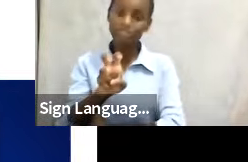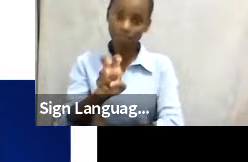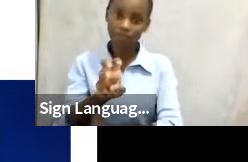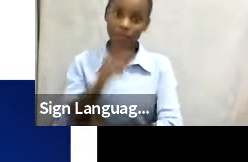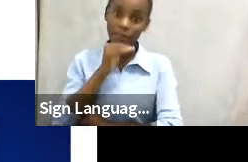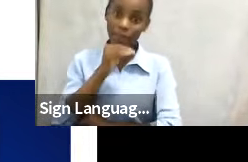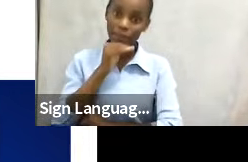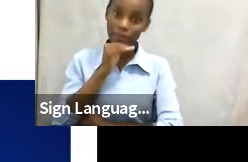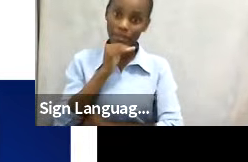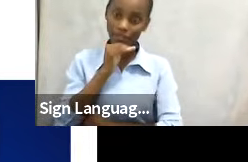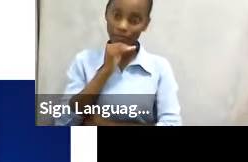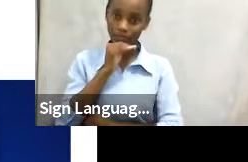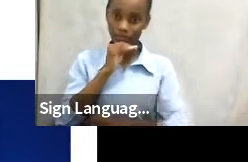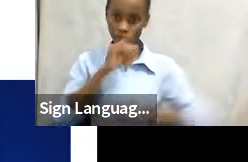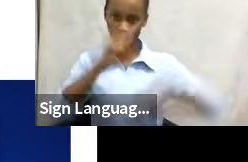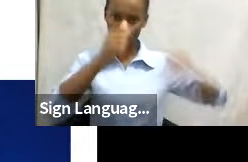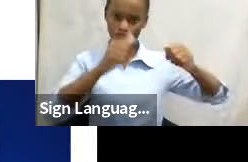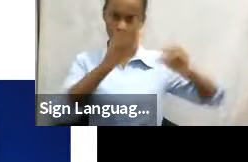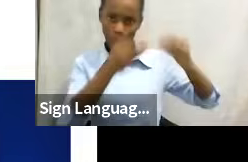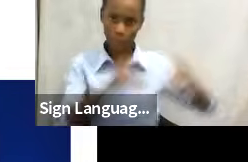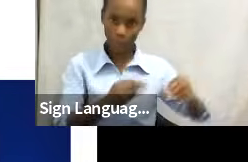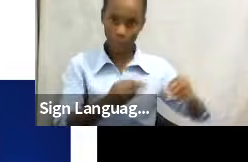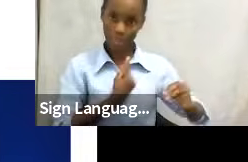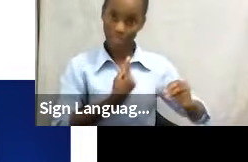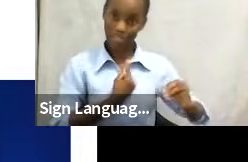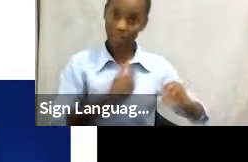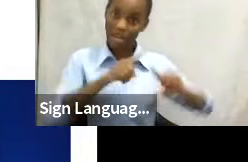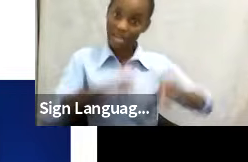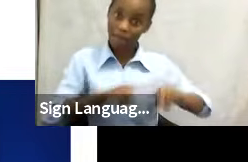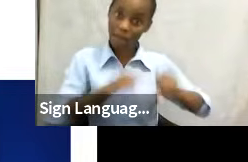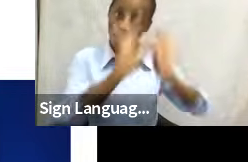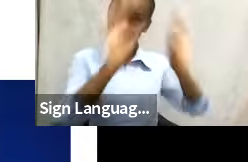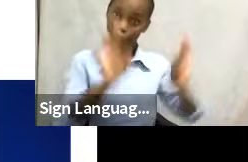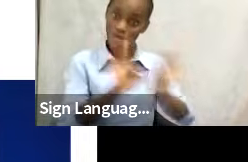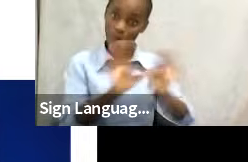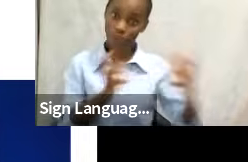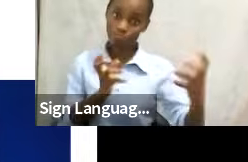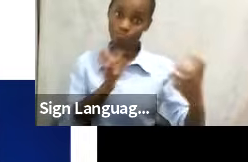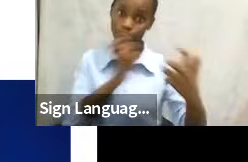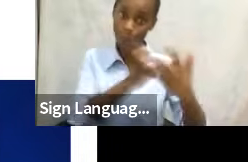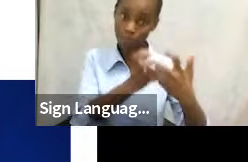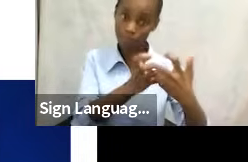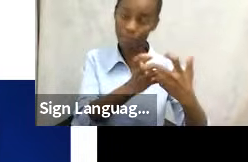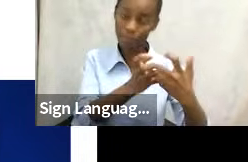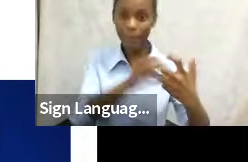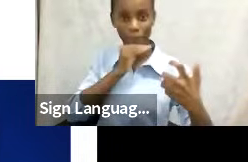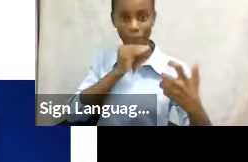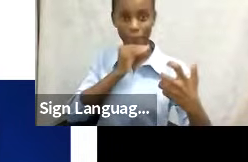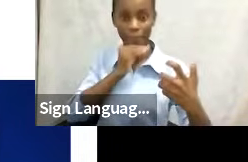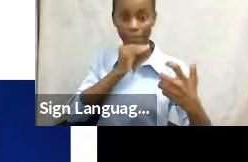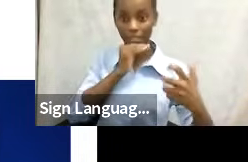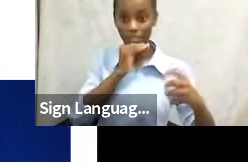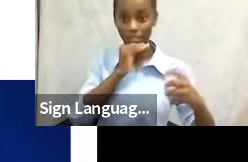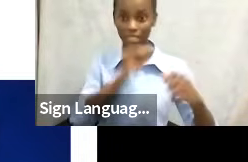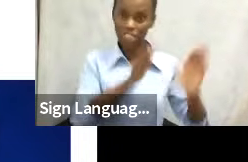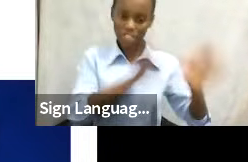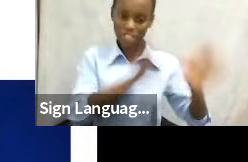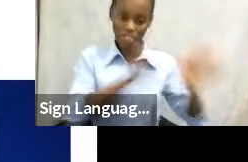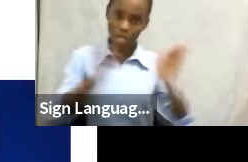return. Depending on what you complete in the form wizard, various sections will appear. The sections are